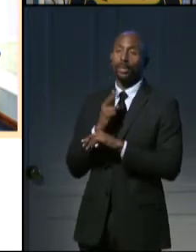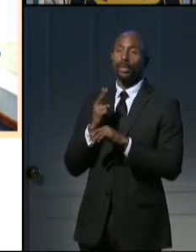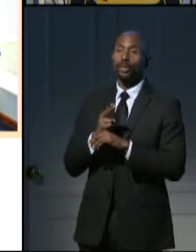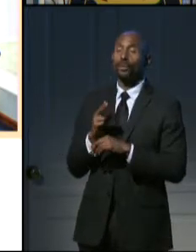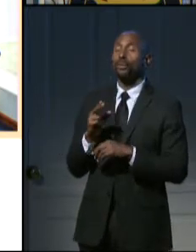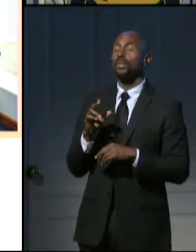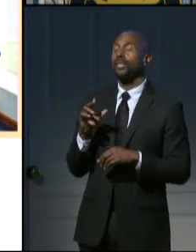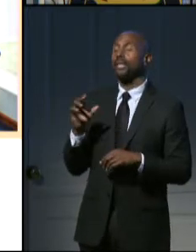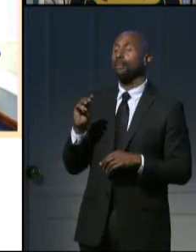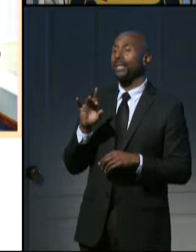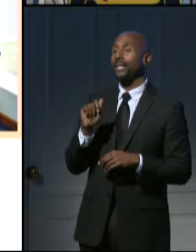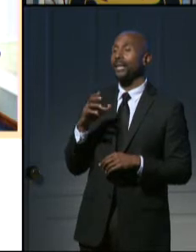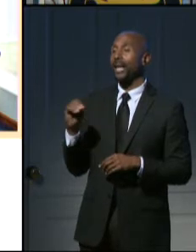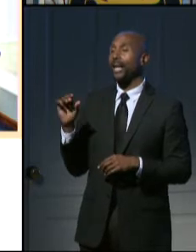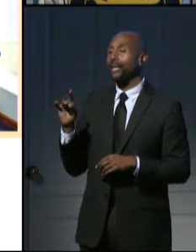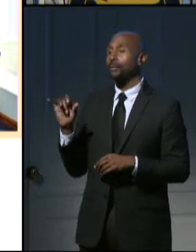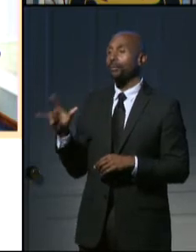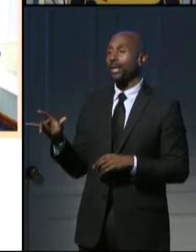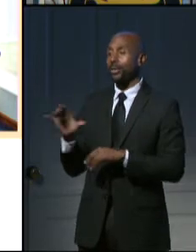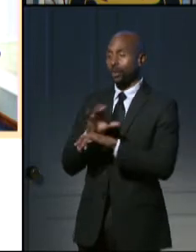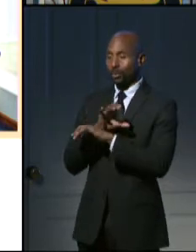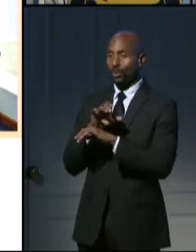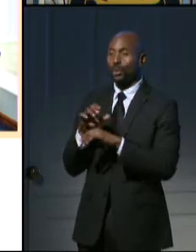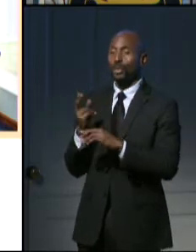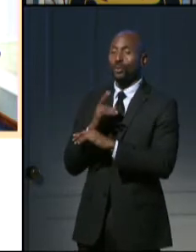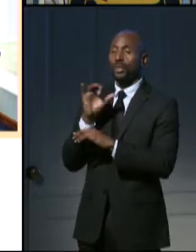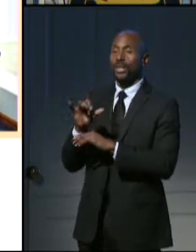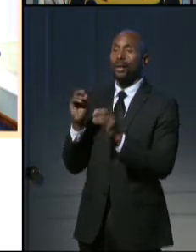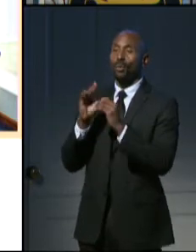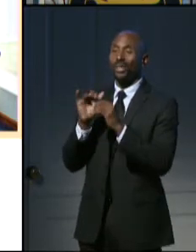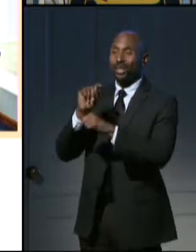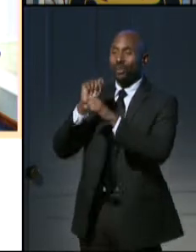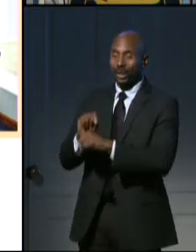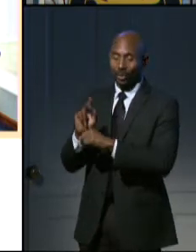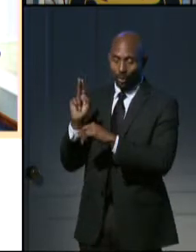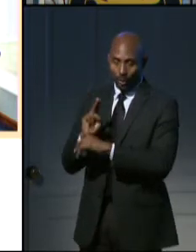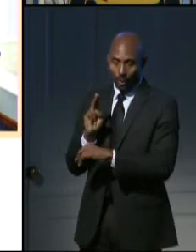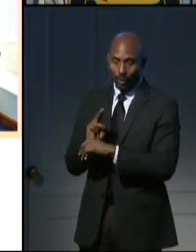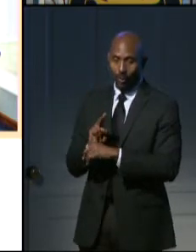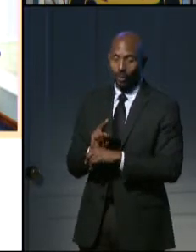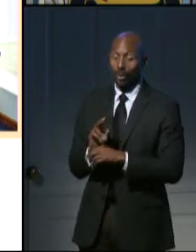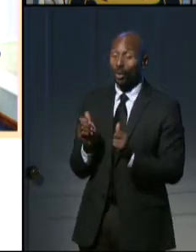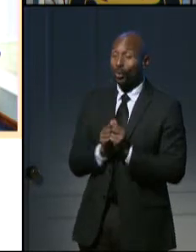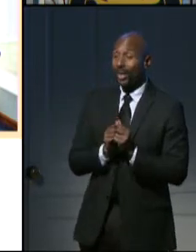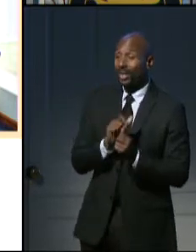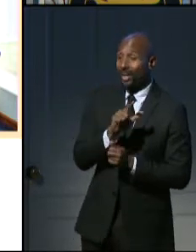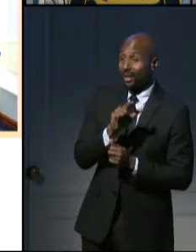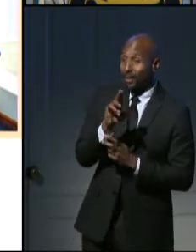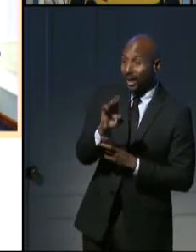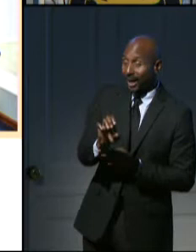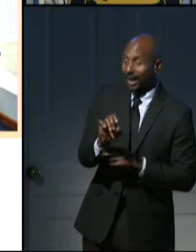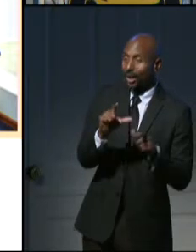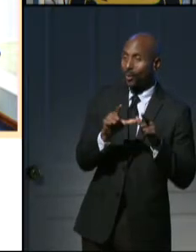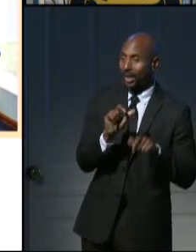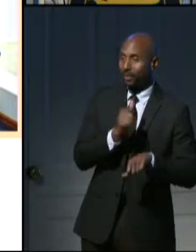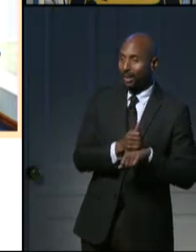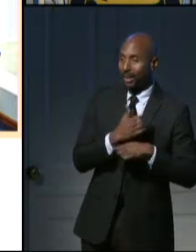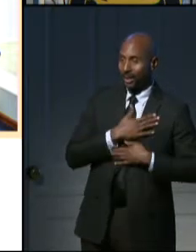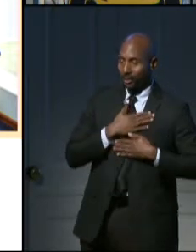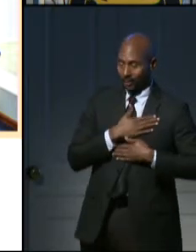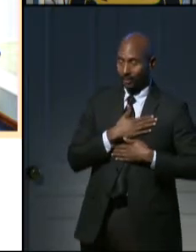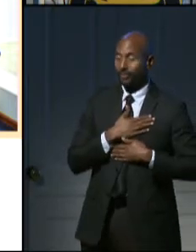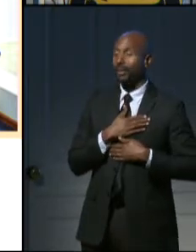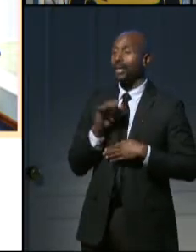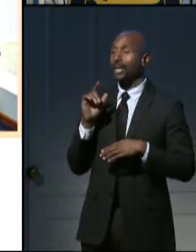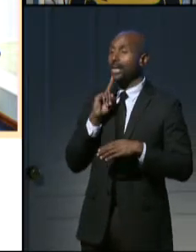computing beyond their traditional uses in location-based entertainment, enterprise, or video gaming, and